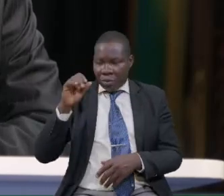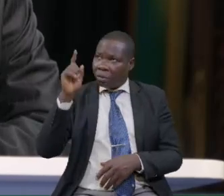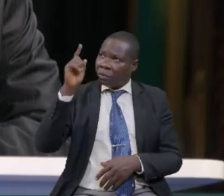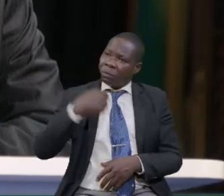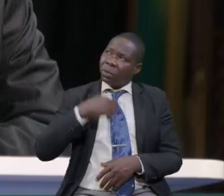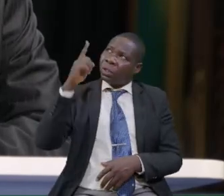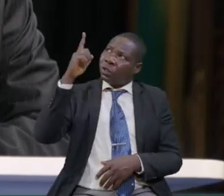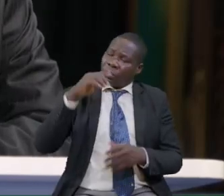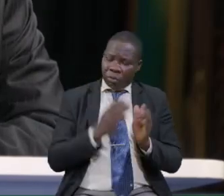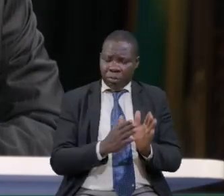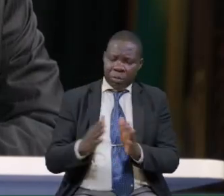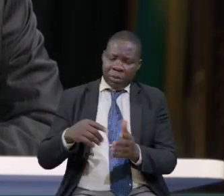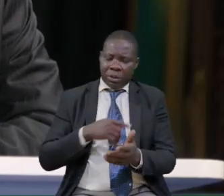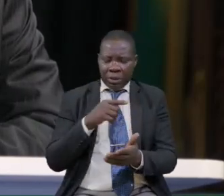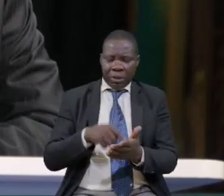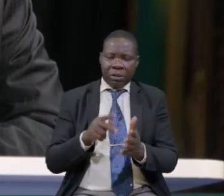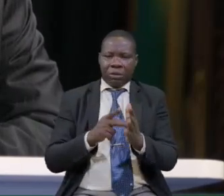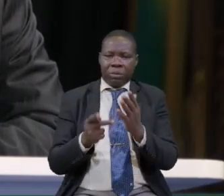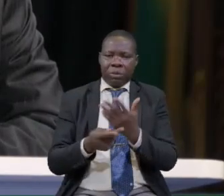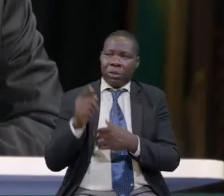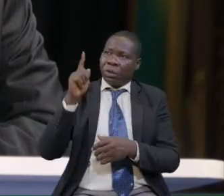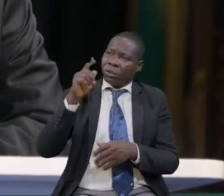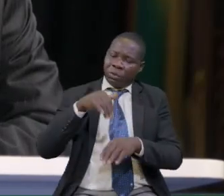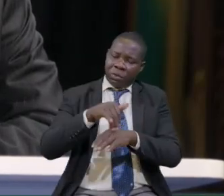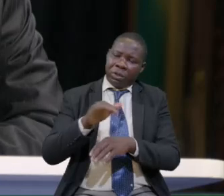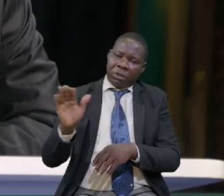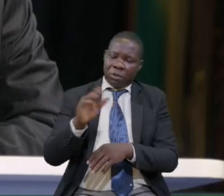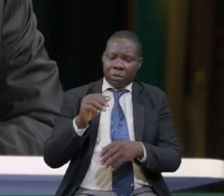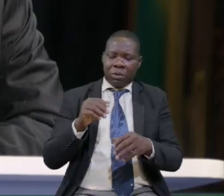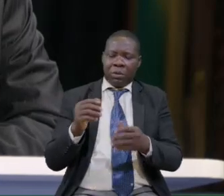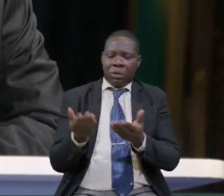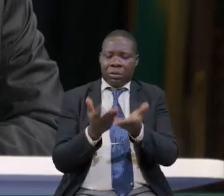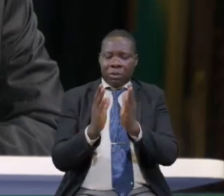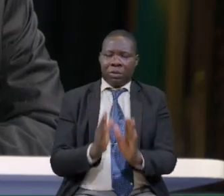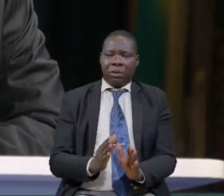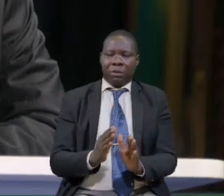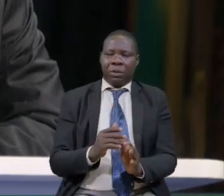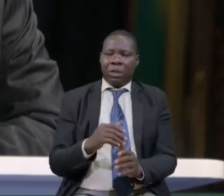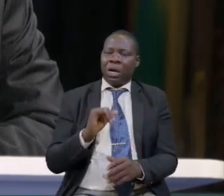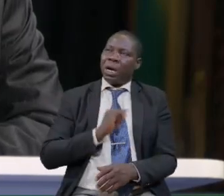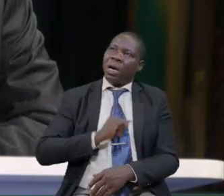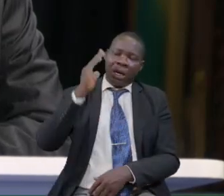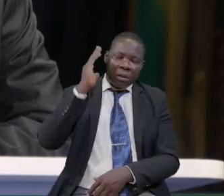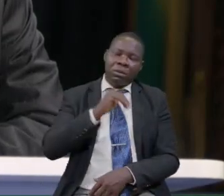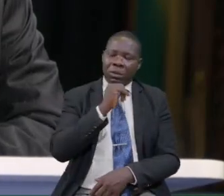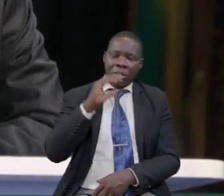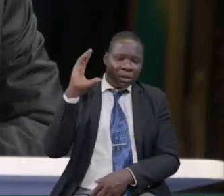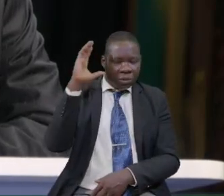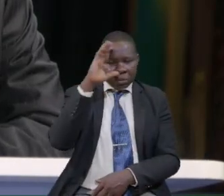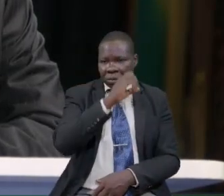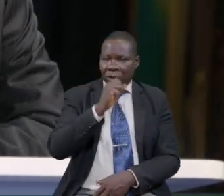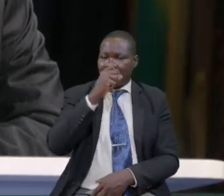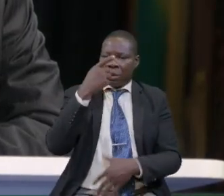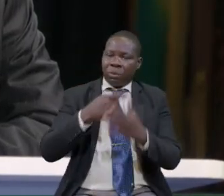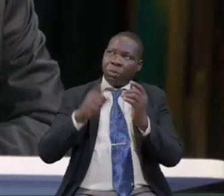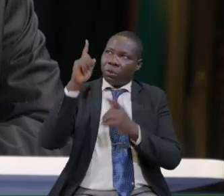event. You sent your messenger. I will not miss what you have in store for